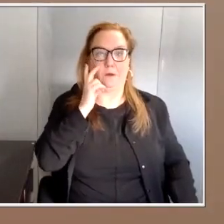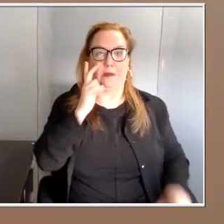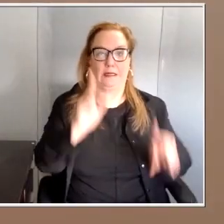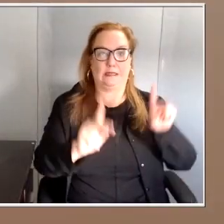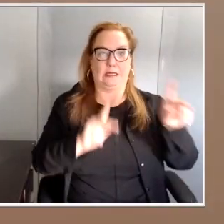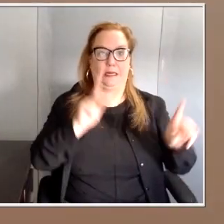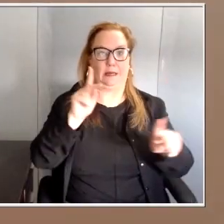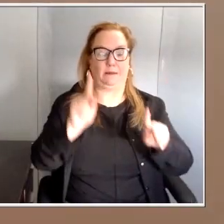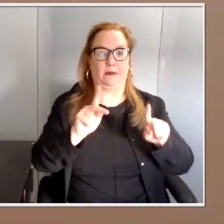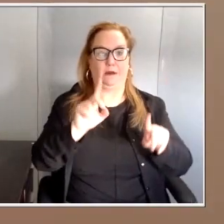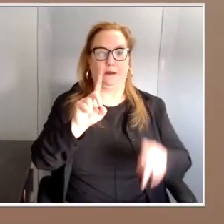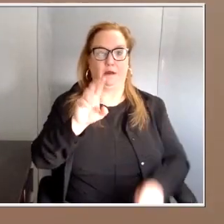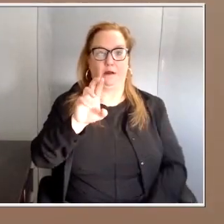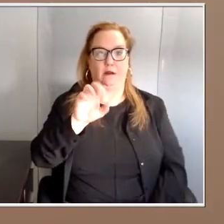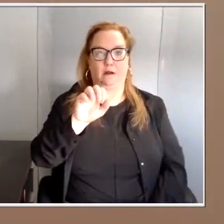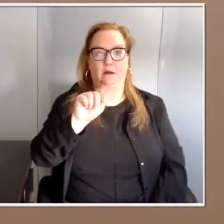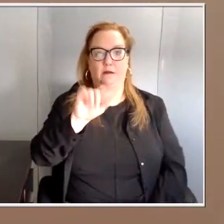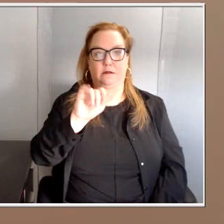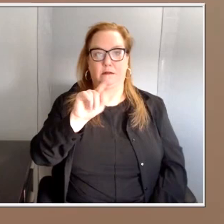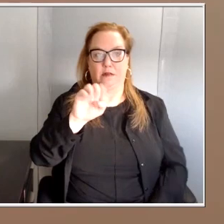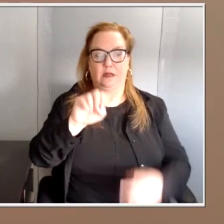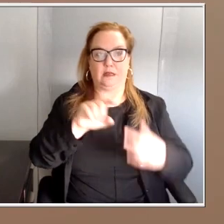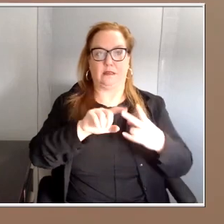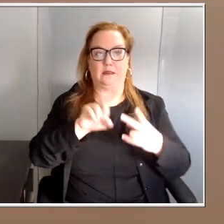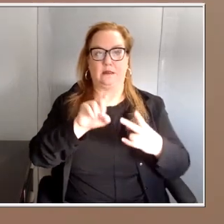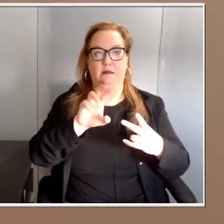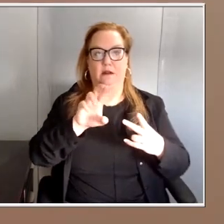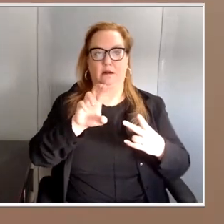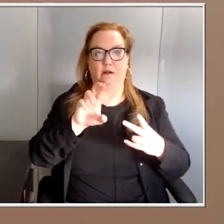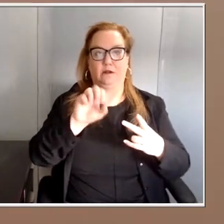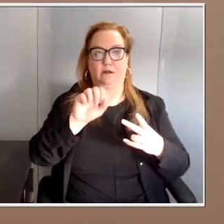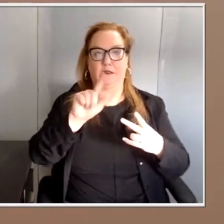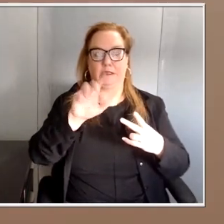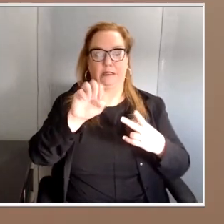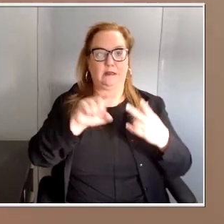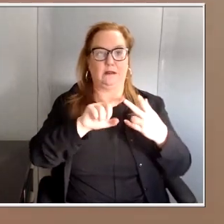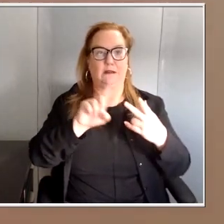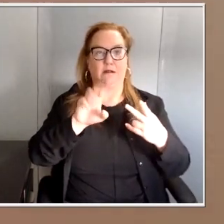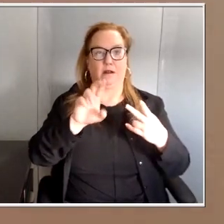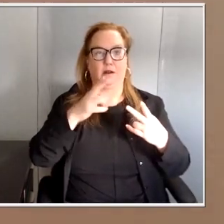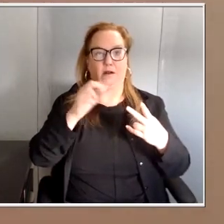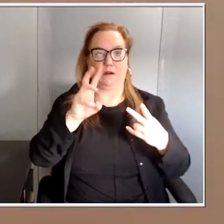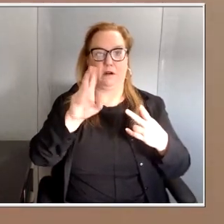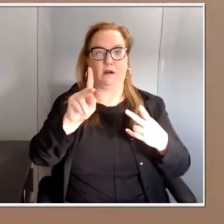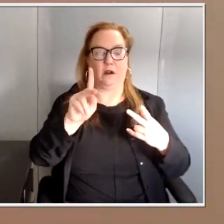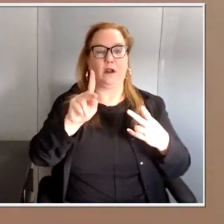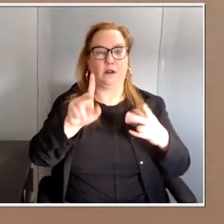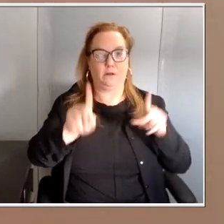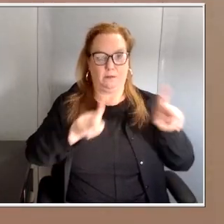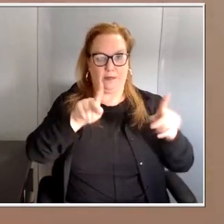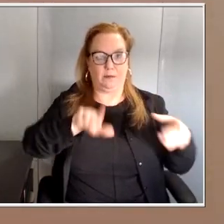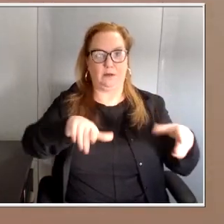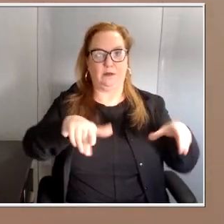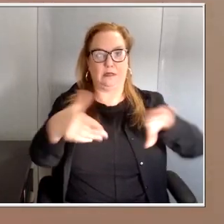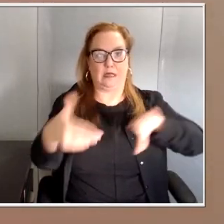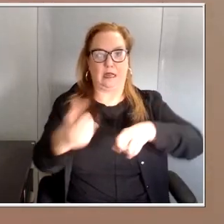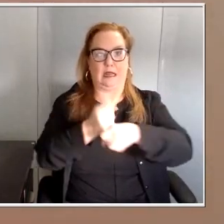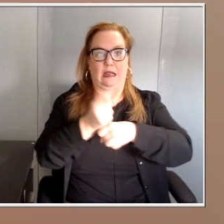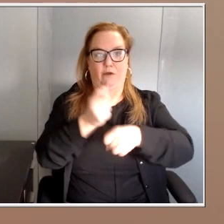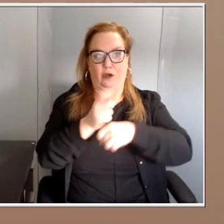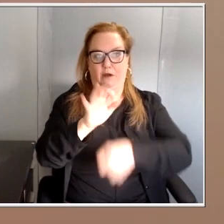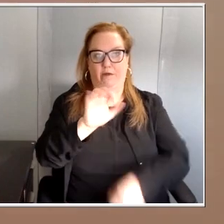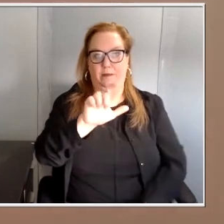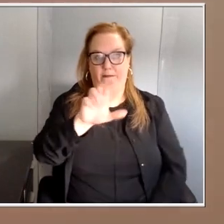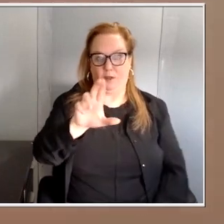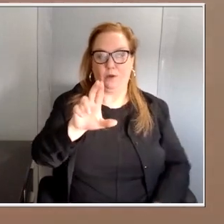die. Dr. Stites, Dr. Hawkinson, Dr. Steele, anybody who does clinical practice, you see people die every year from influenza. So